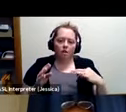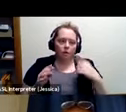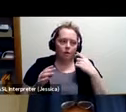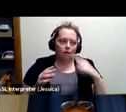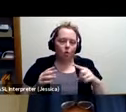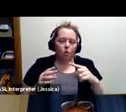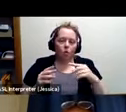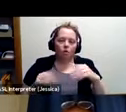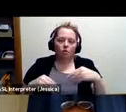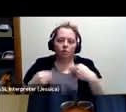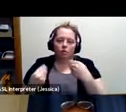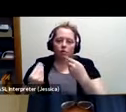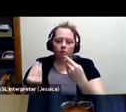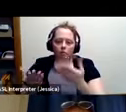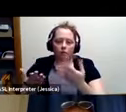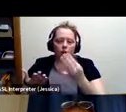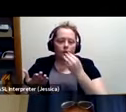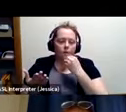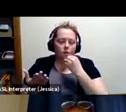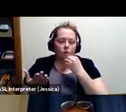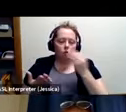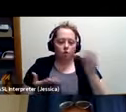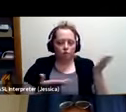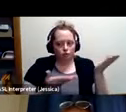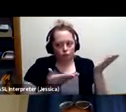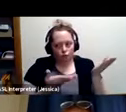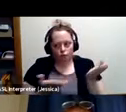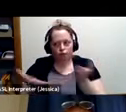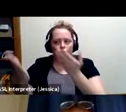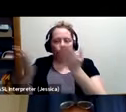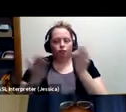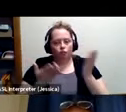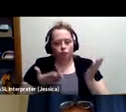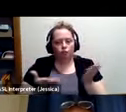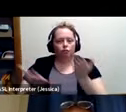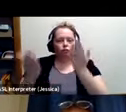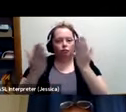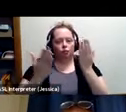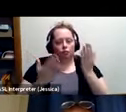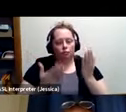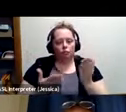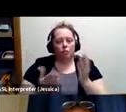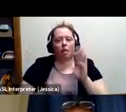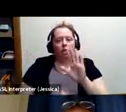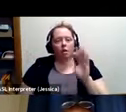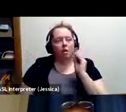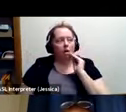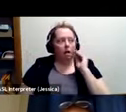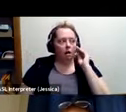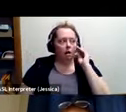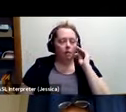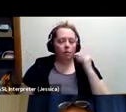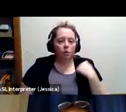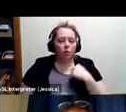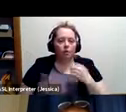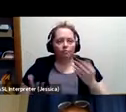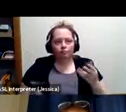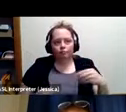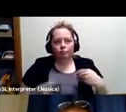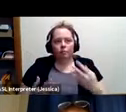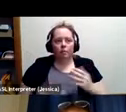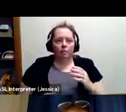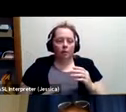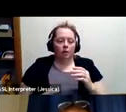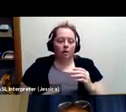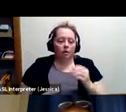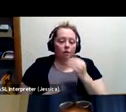LGBTQ+ communities, door deliveries, of course. But we were able to, get them delivery, get them groceries, get them cash cards, get